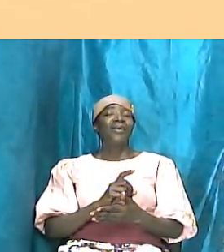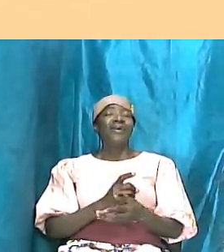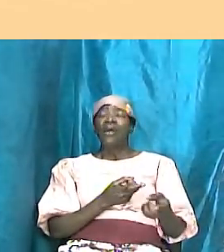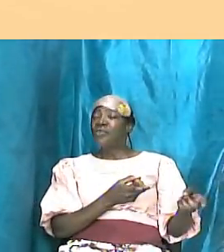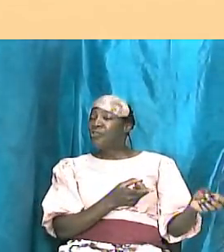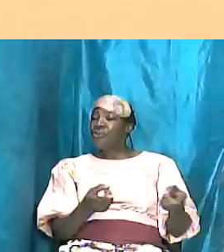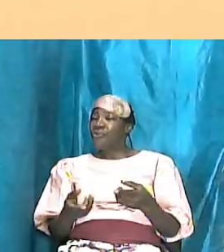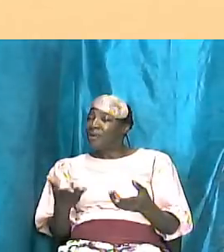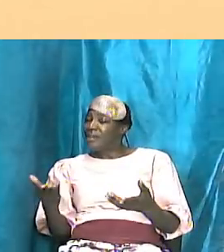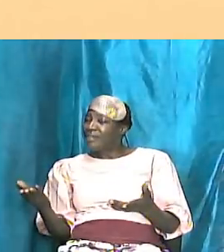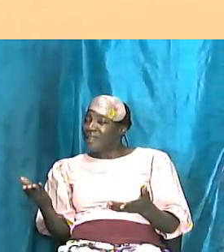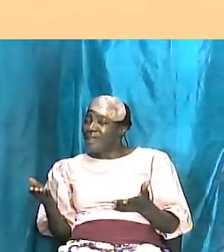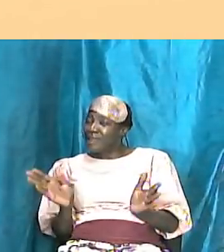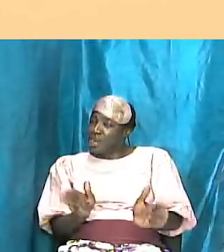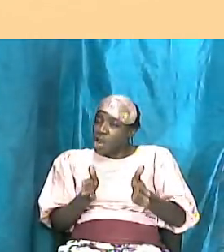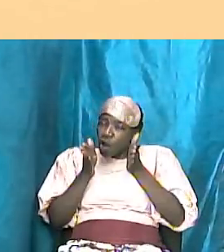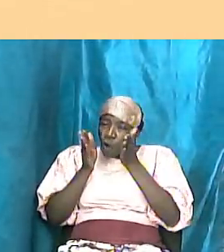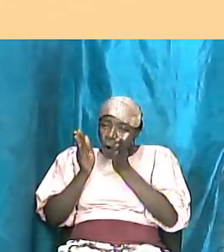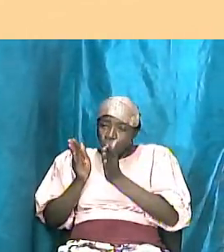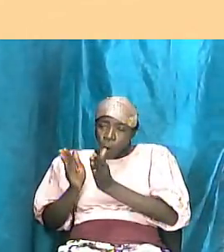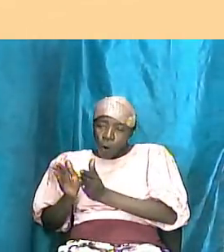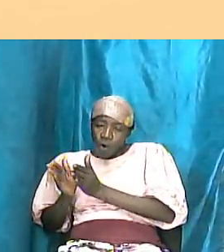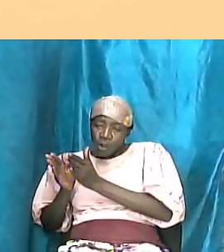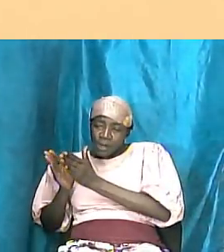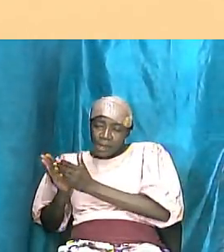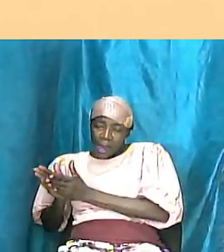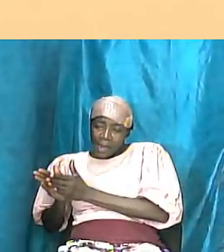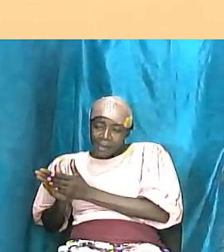organized, strategic,